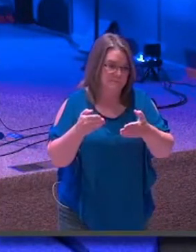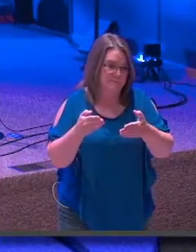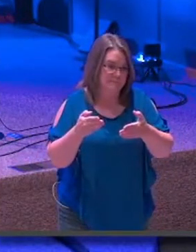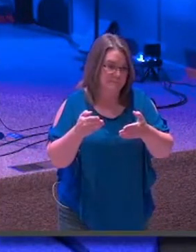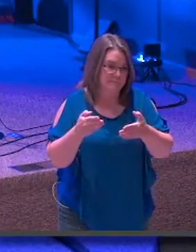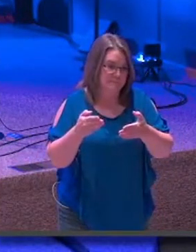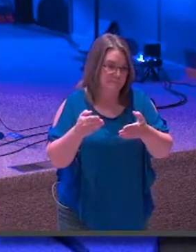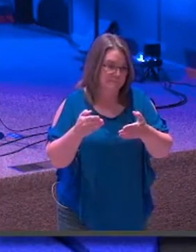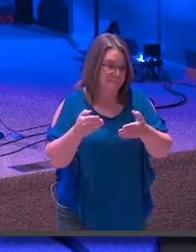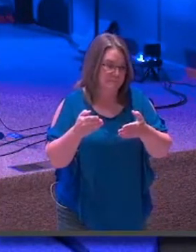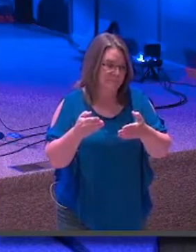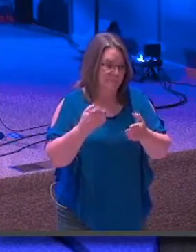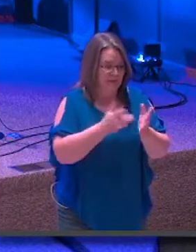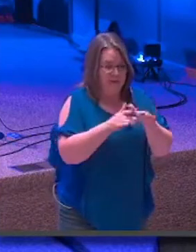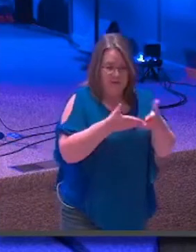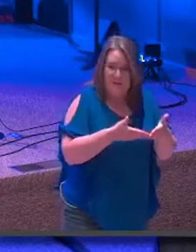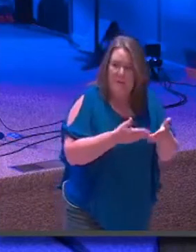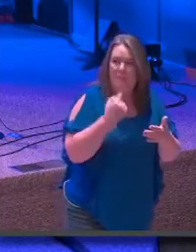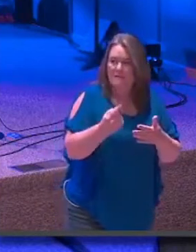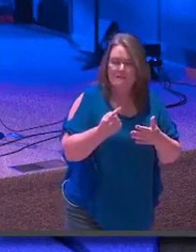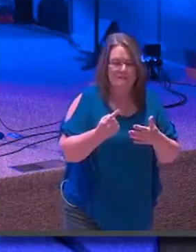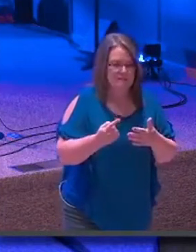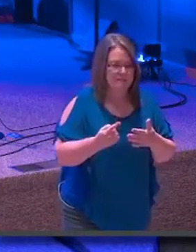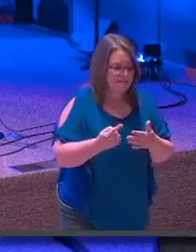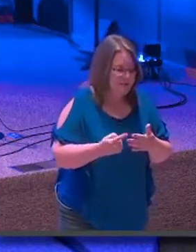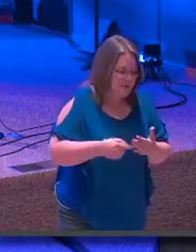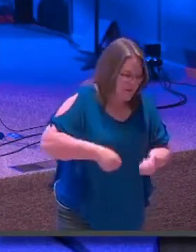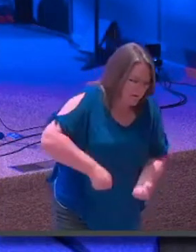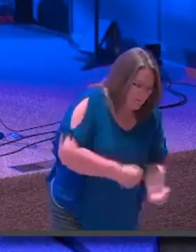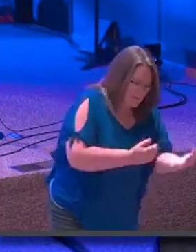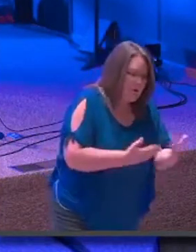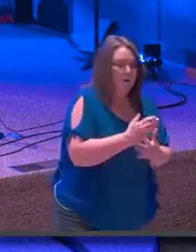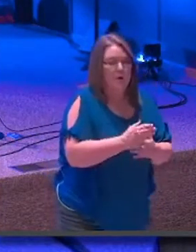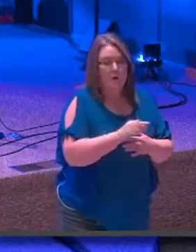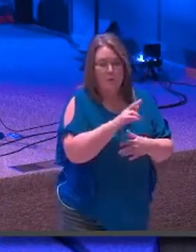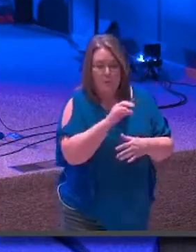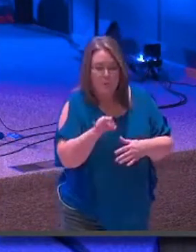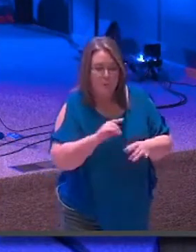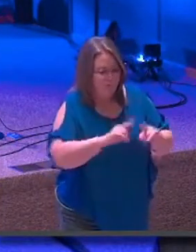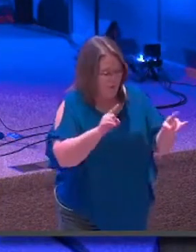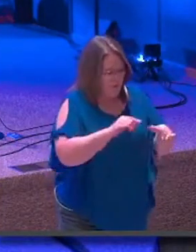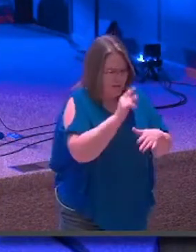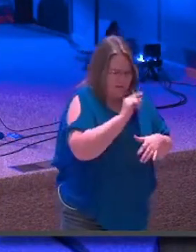You know, in the Bible, it says that they dug through the roof, but in the Greek,